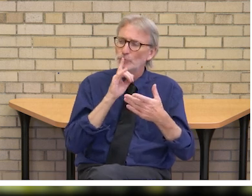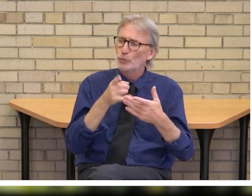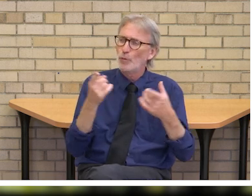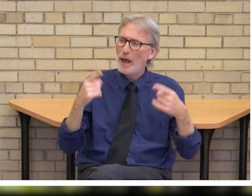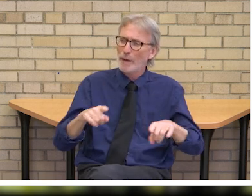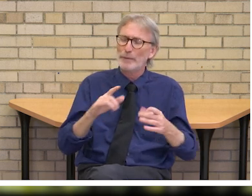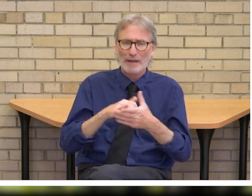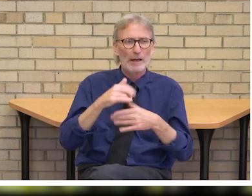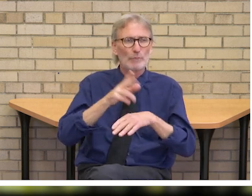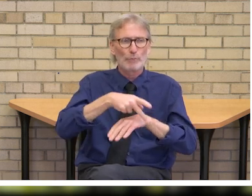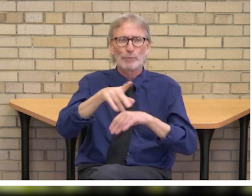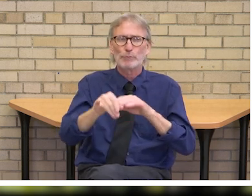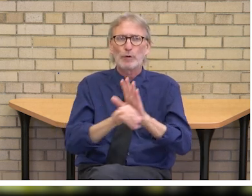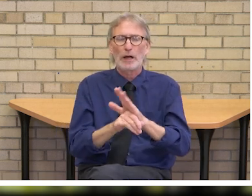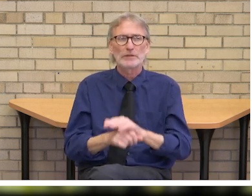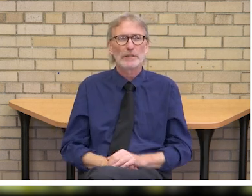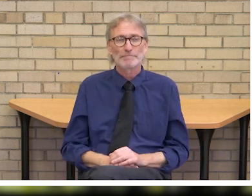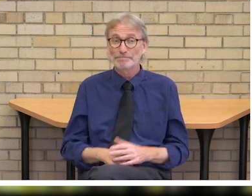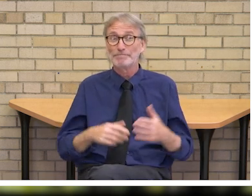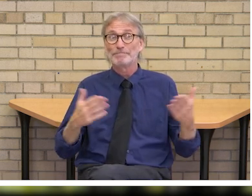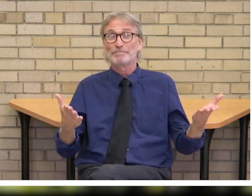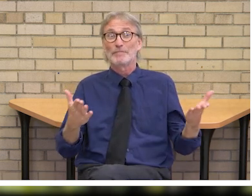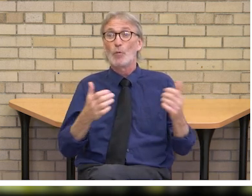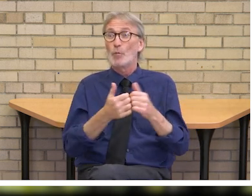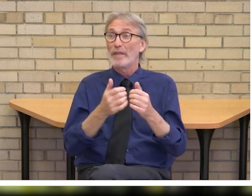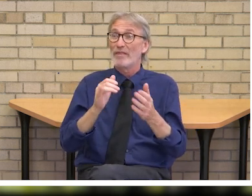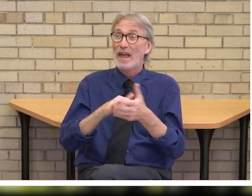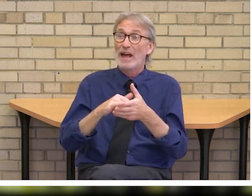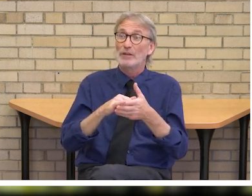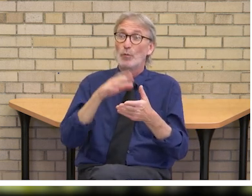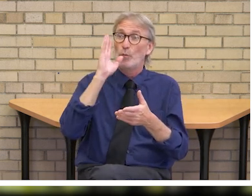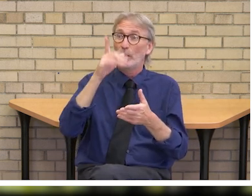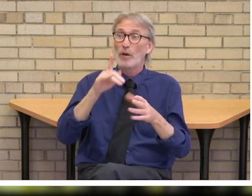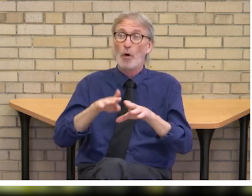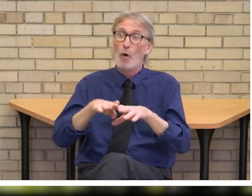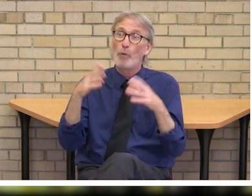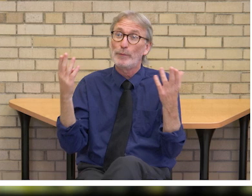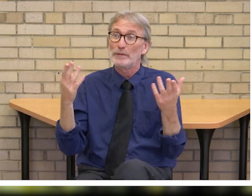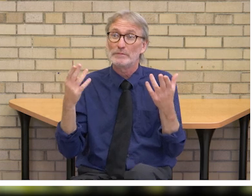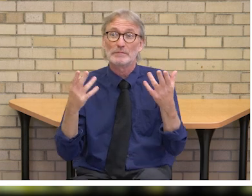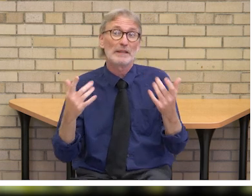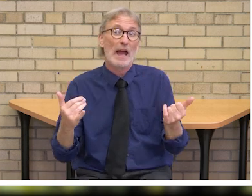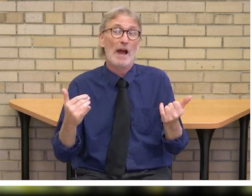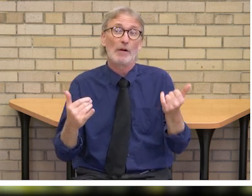So with that, we're going to open it up